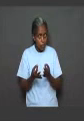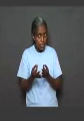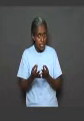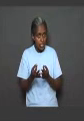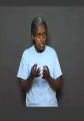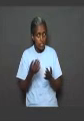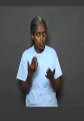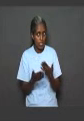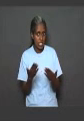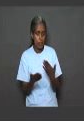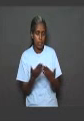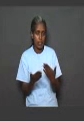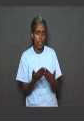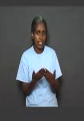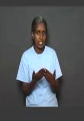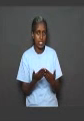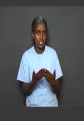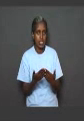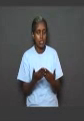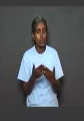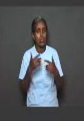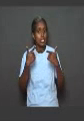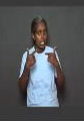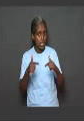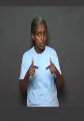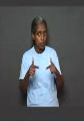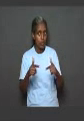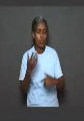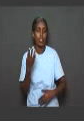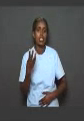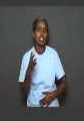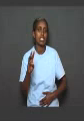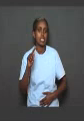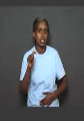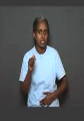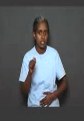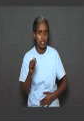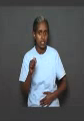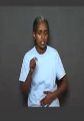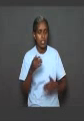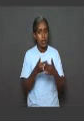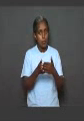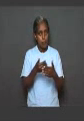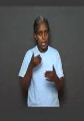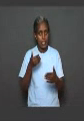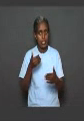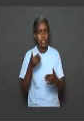therefore simplifies to the limit of 16t